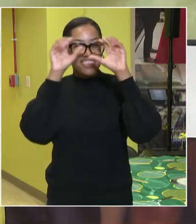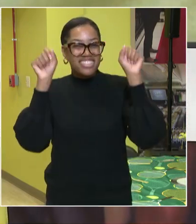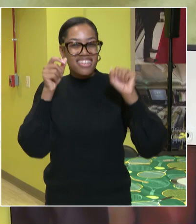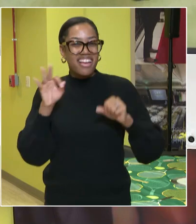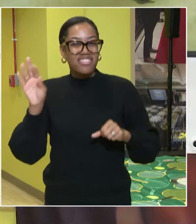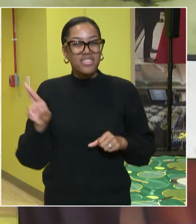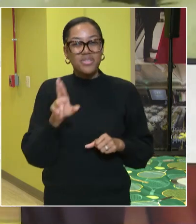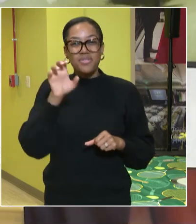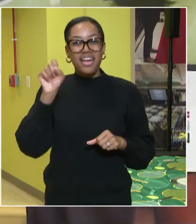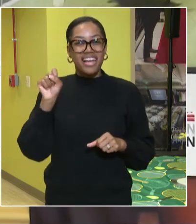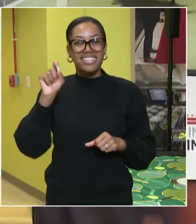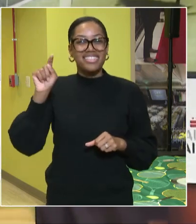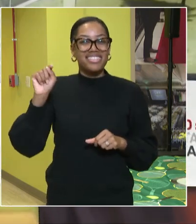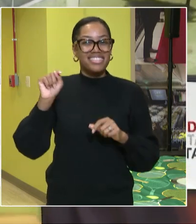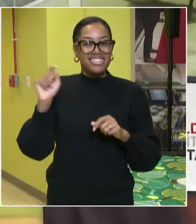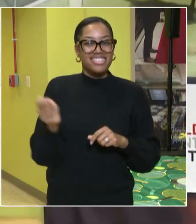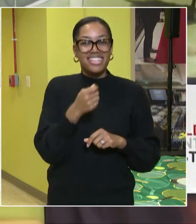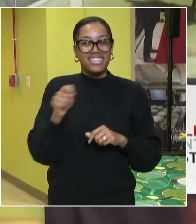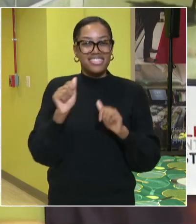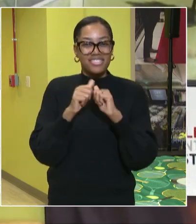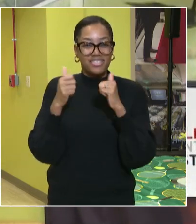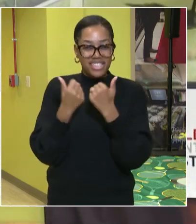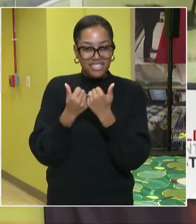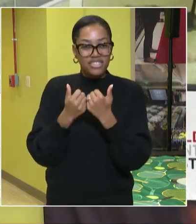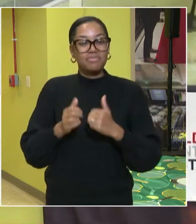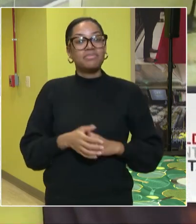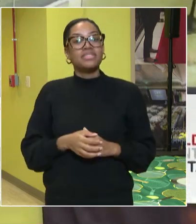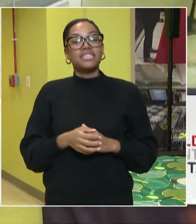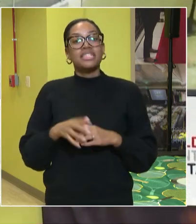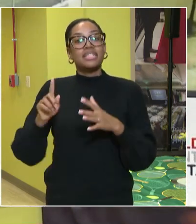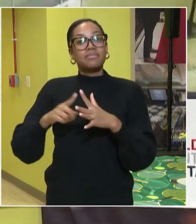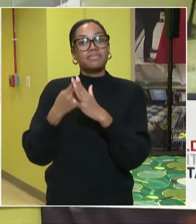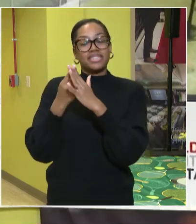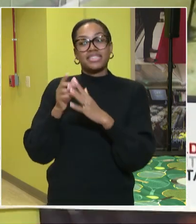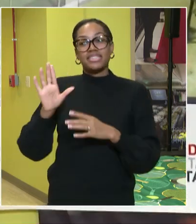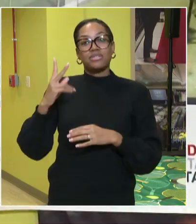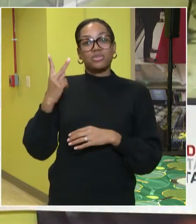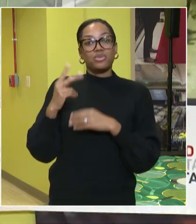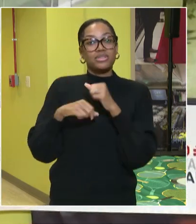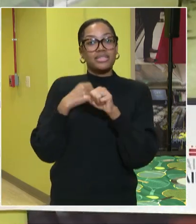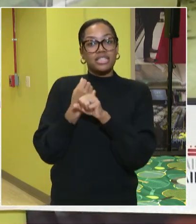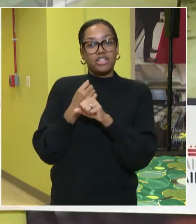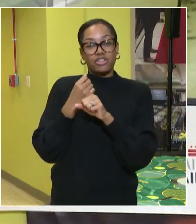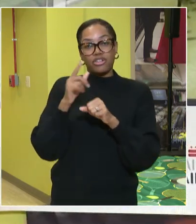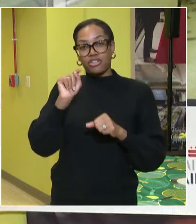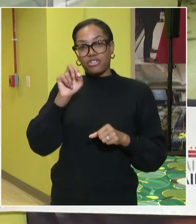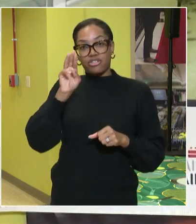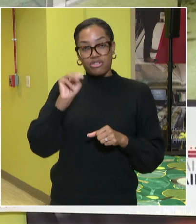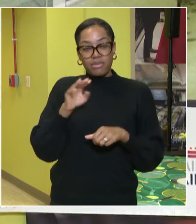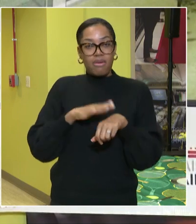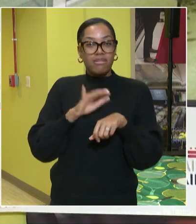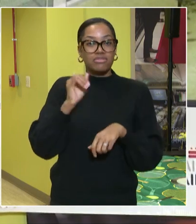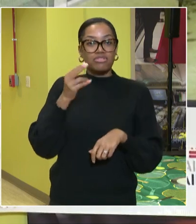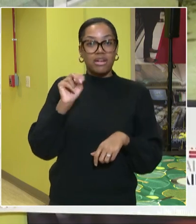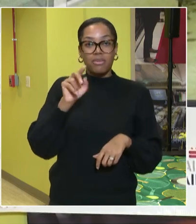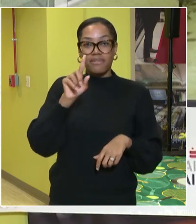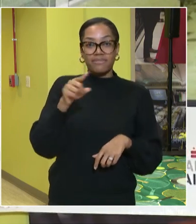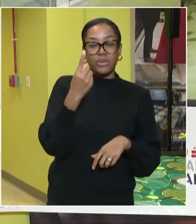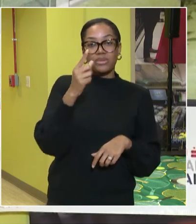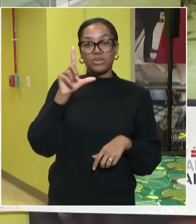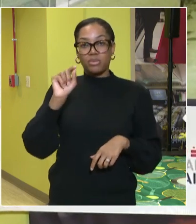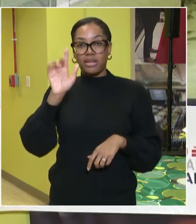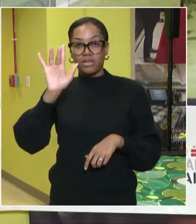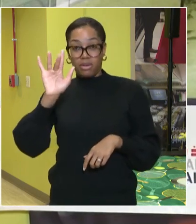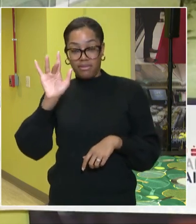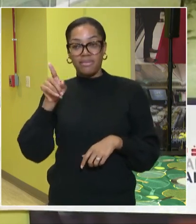United States Tennis Association. Beginning his 2-year term on January 1st, 2025, Brian Valhaley